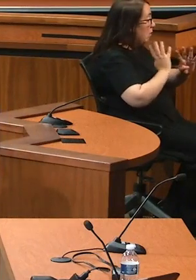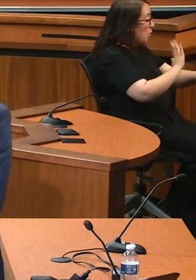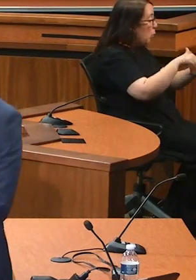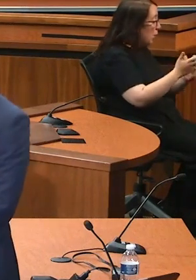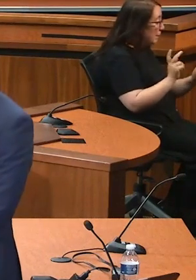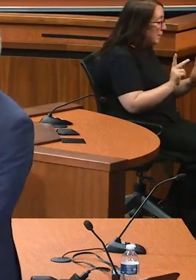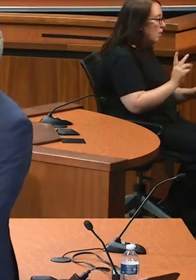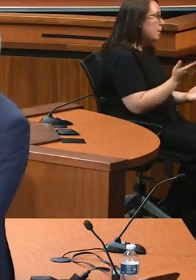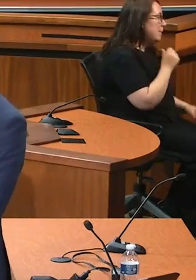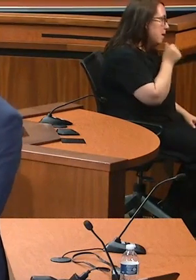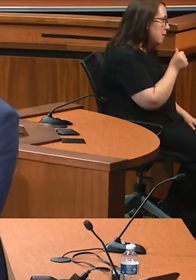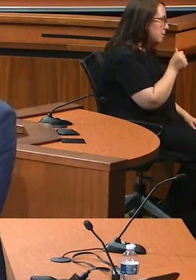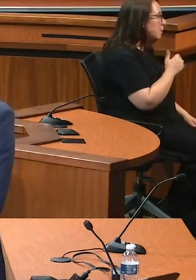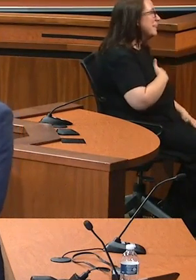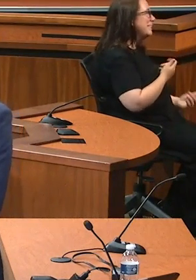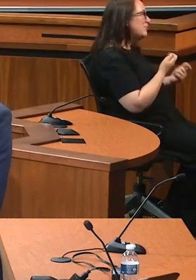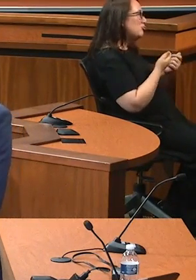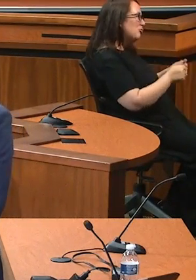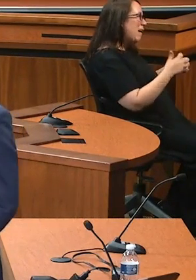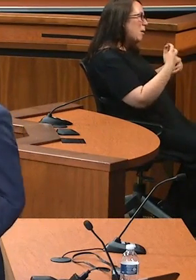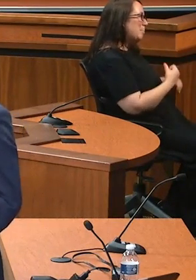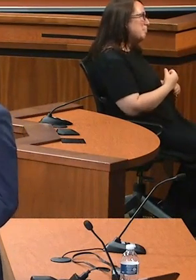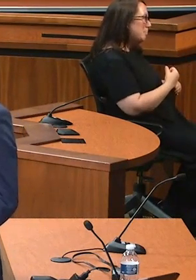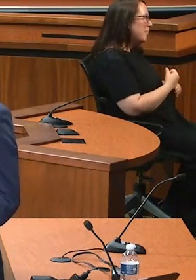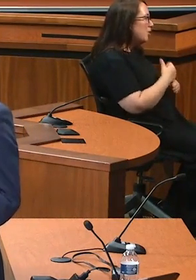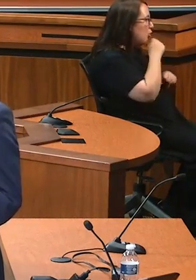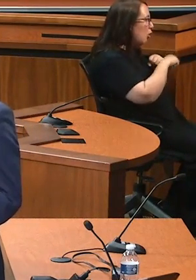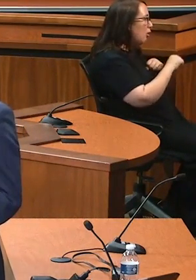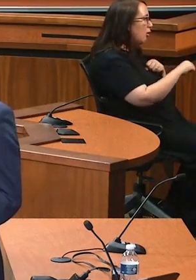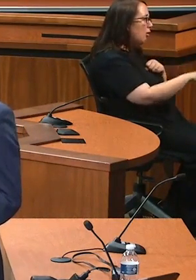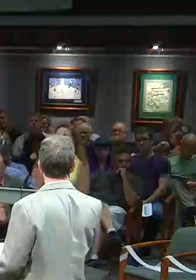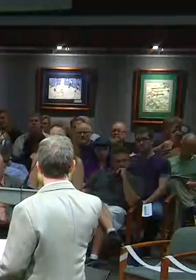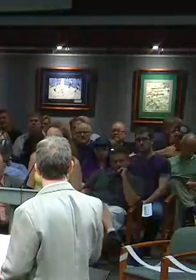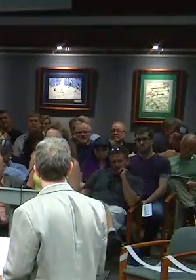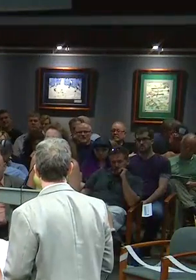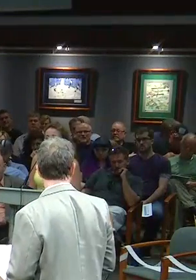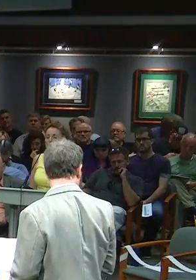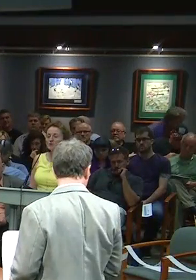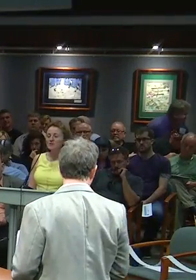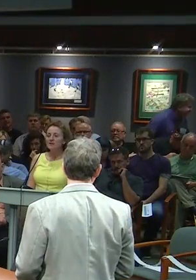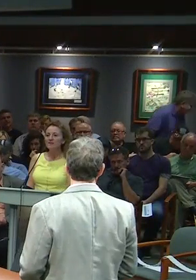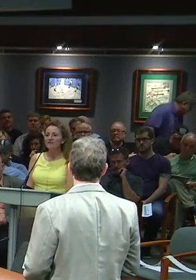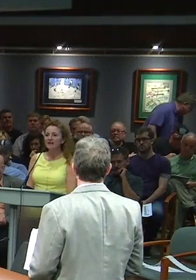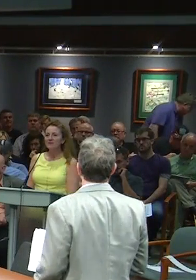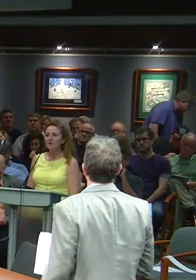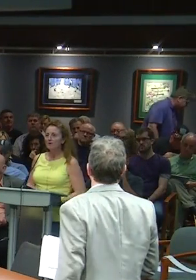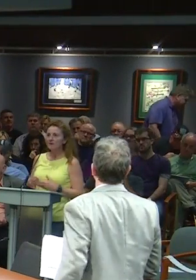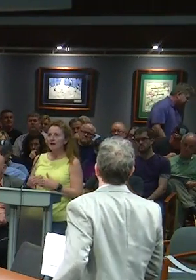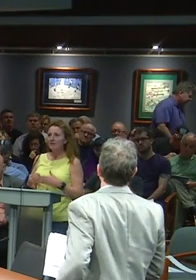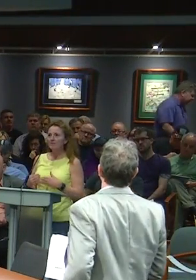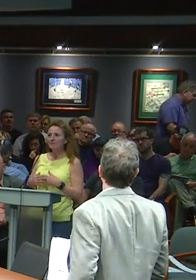questions succinct will help us to keep on time and address as many questions that people have. Hi. Did your study affect